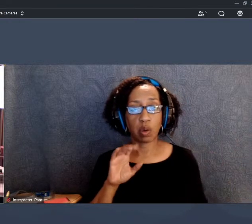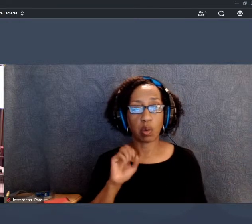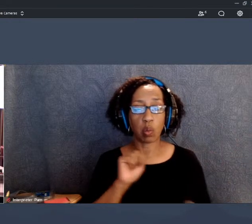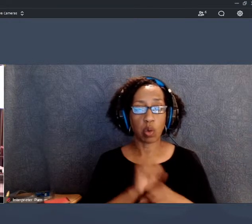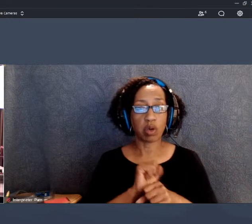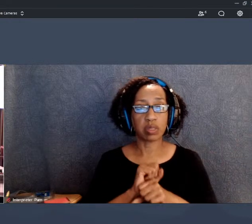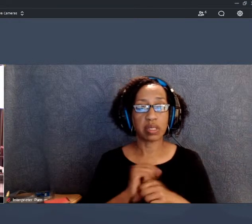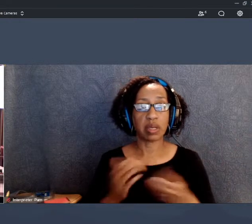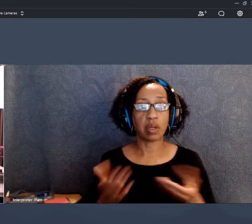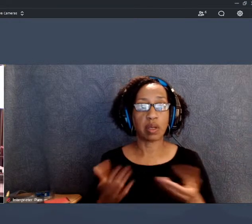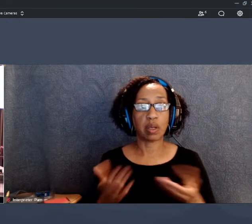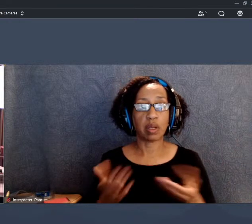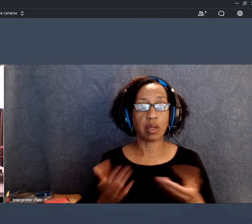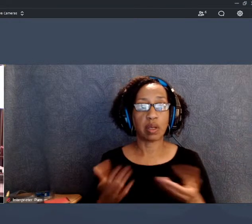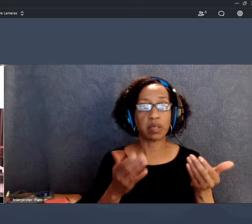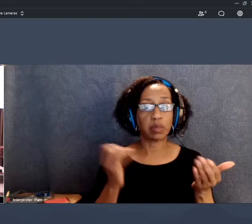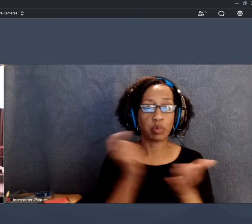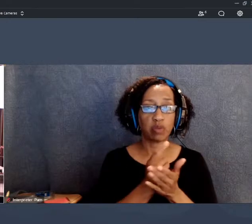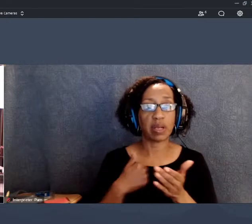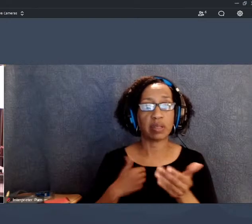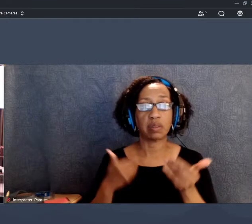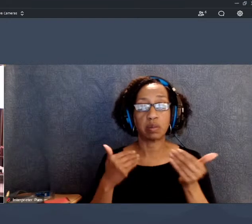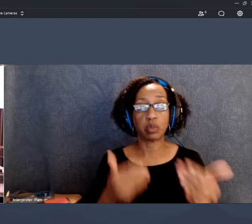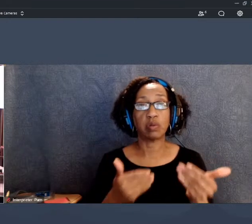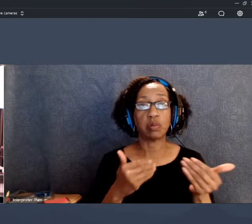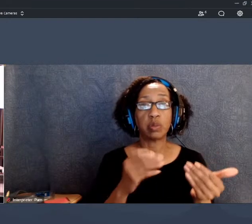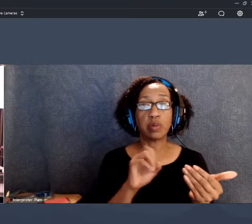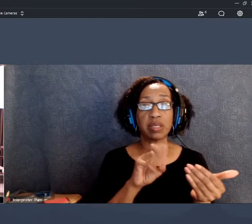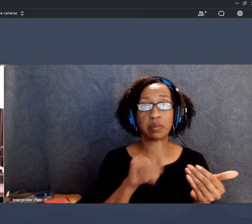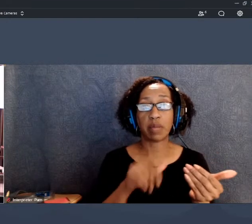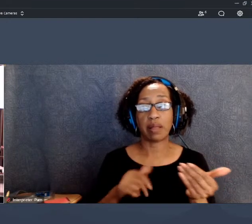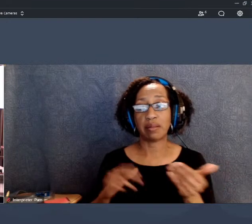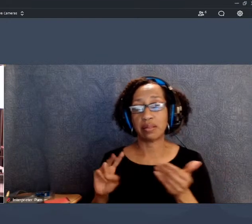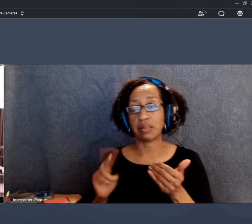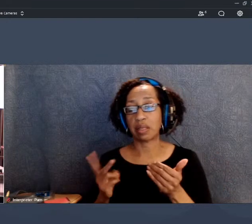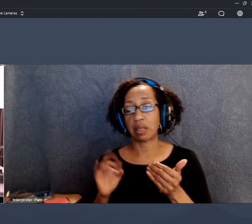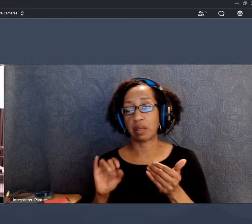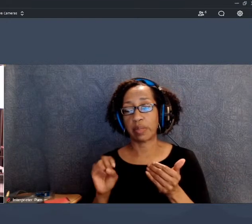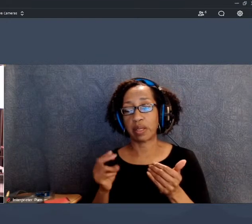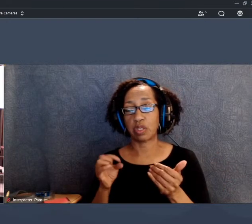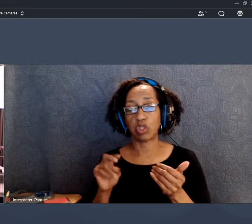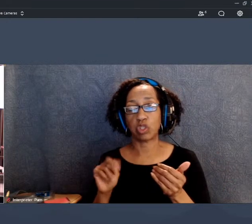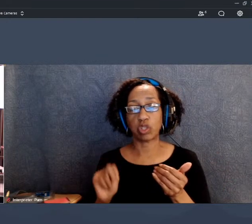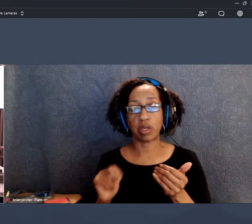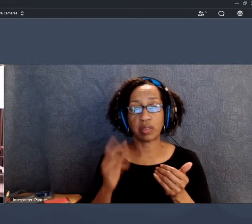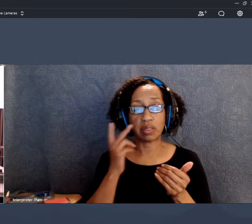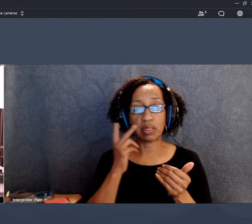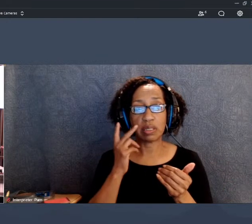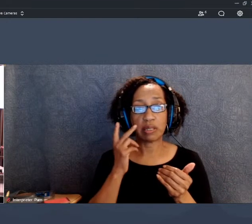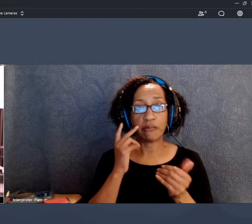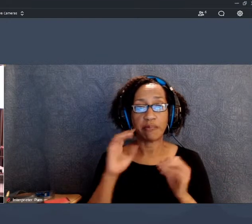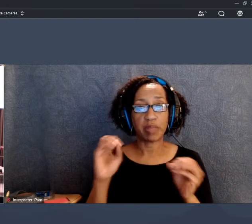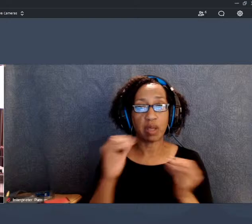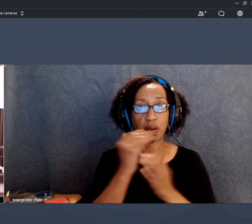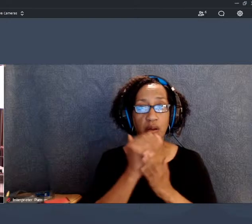approval, and I so move. Thank you very much. Moved by Councilman Smiley, second by Council Lady Johnson. Seeing no members of the queue, seem ready to vote on item 41. Cast your